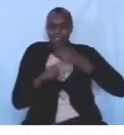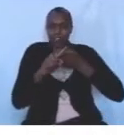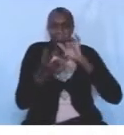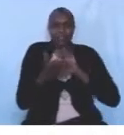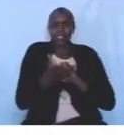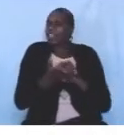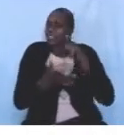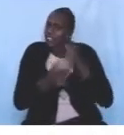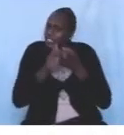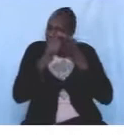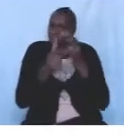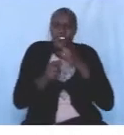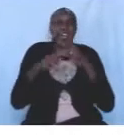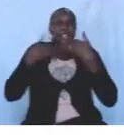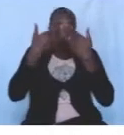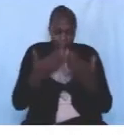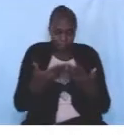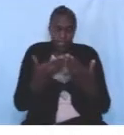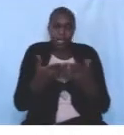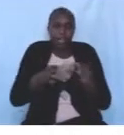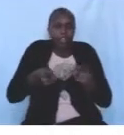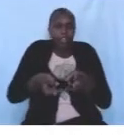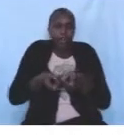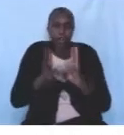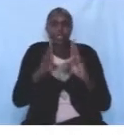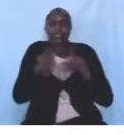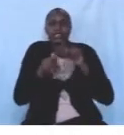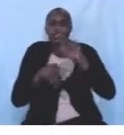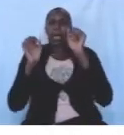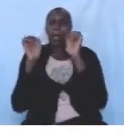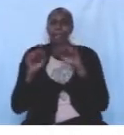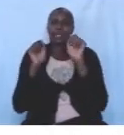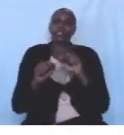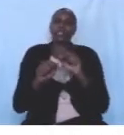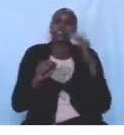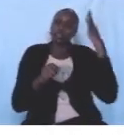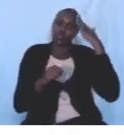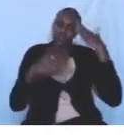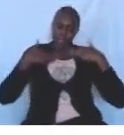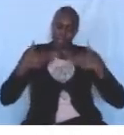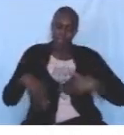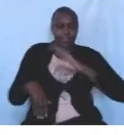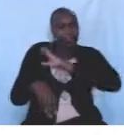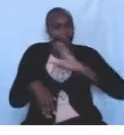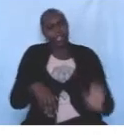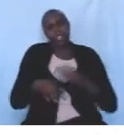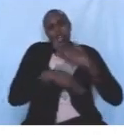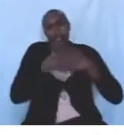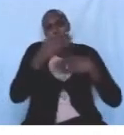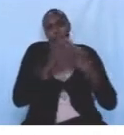These gifts are given according to your ability to edify the body of Christ. They are all for